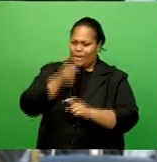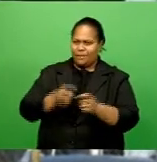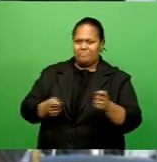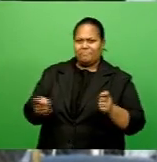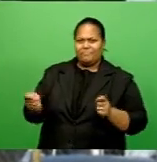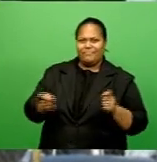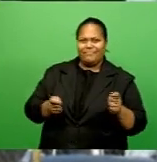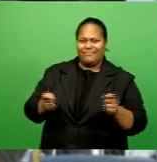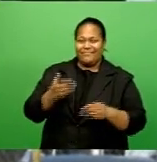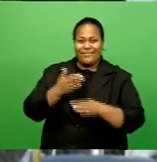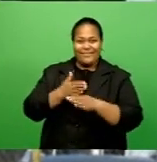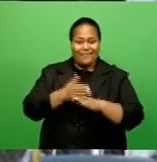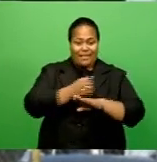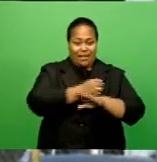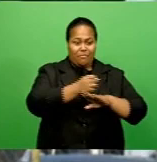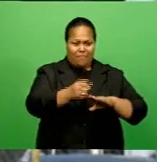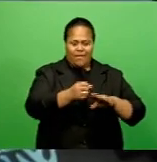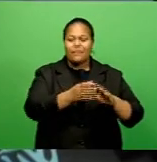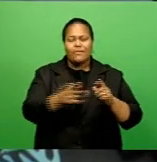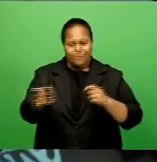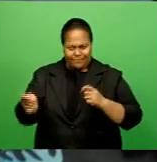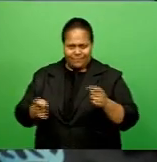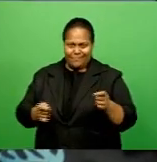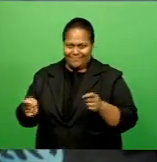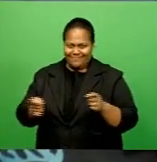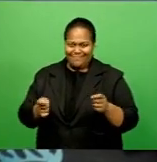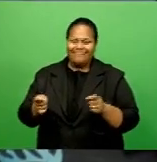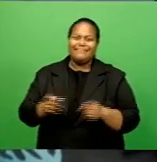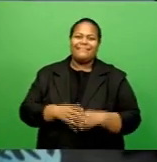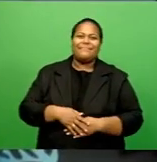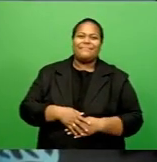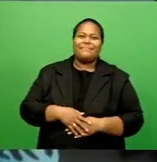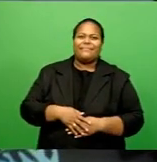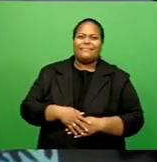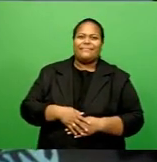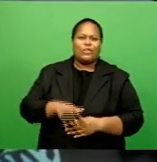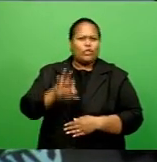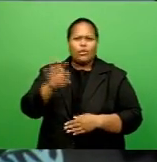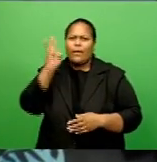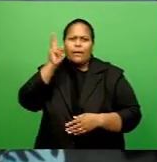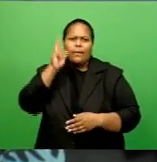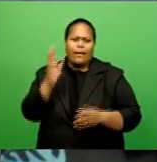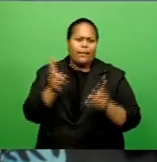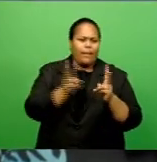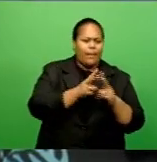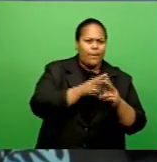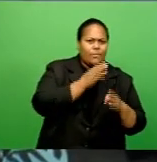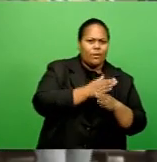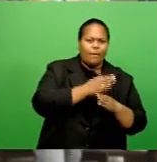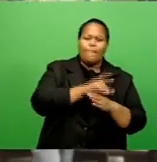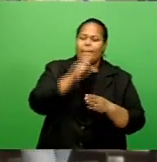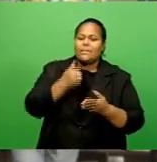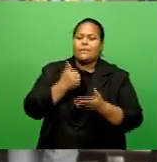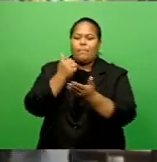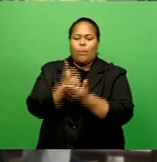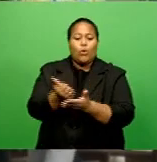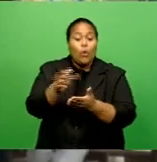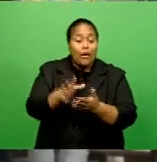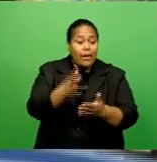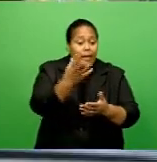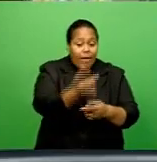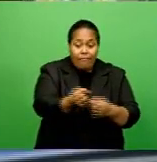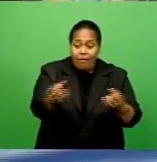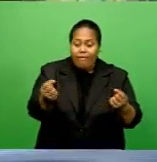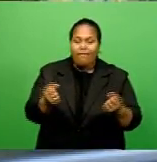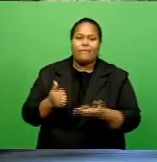But we decided to not reinvent the wheel but support a mechanism which was already in place. The Director